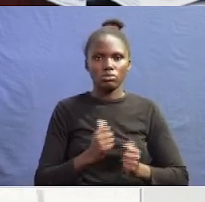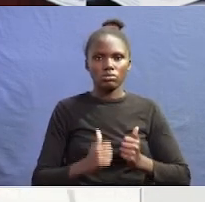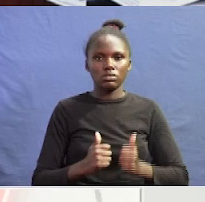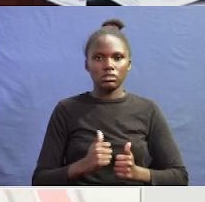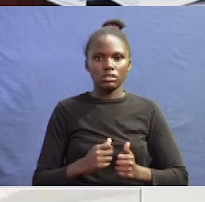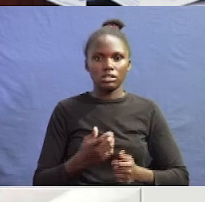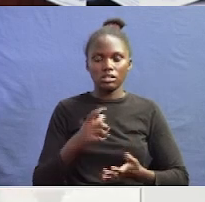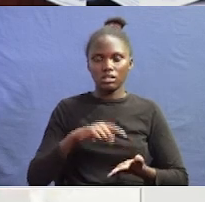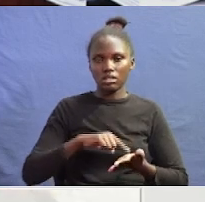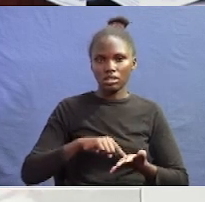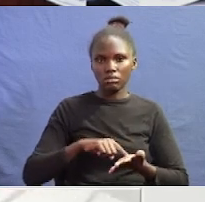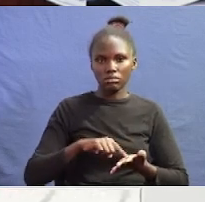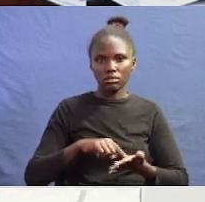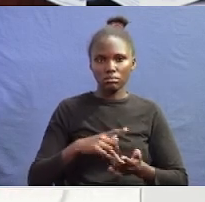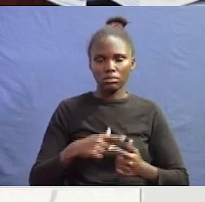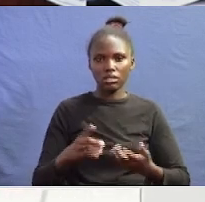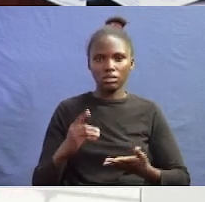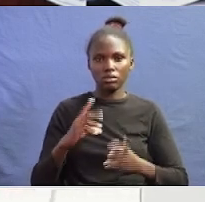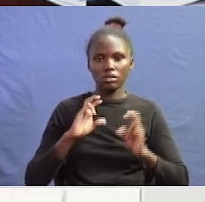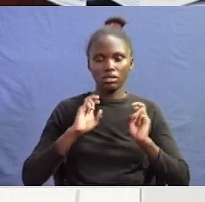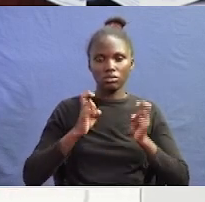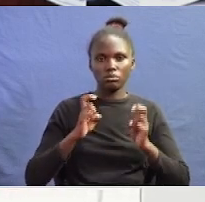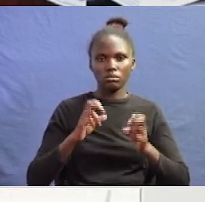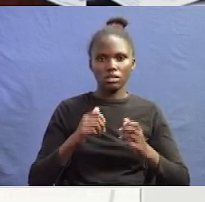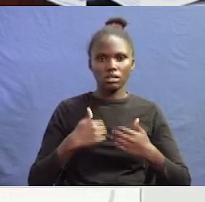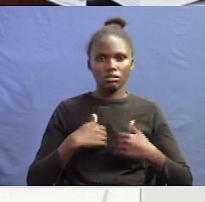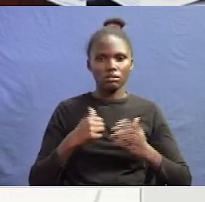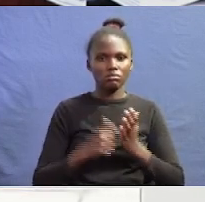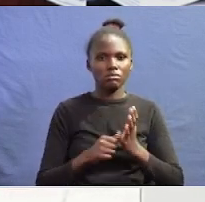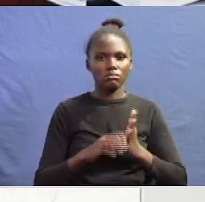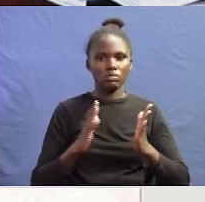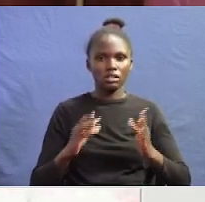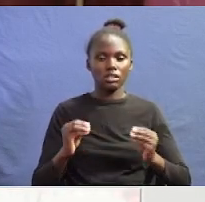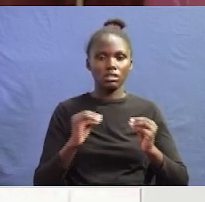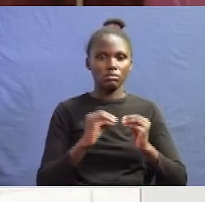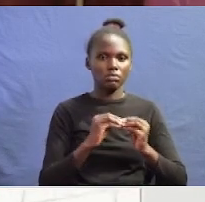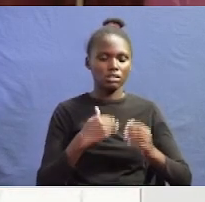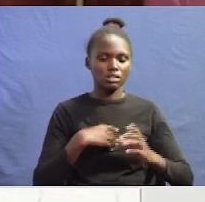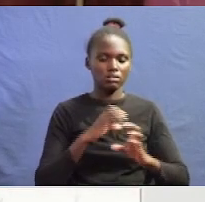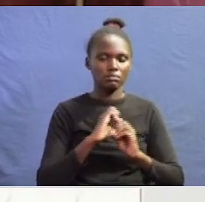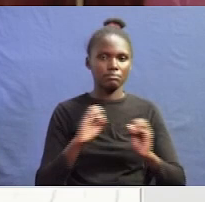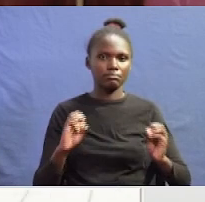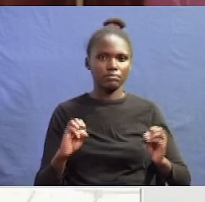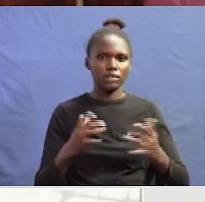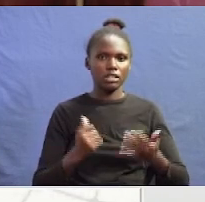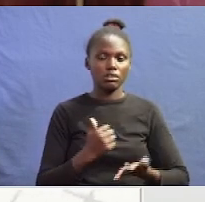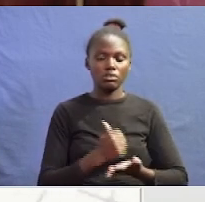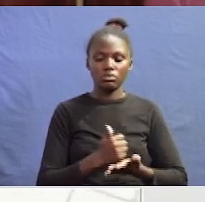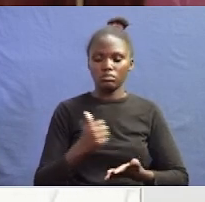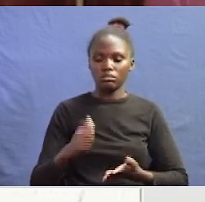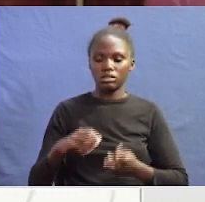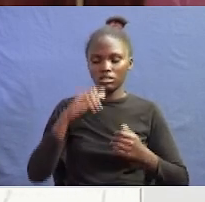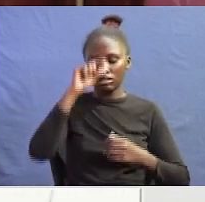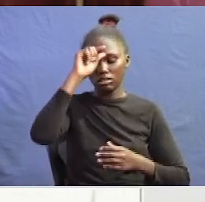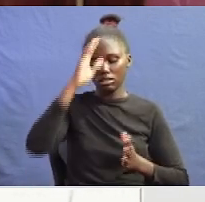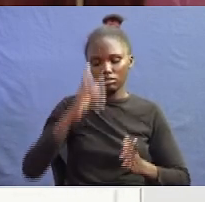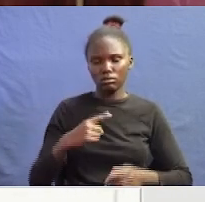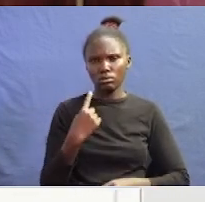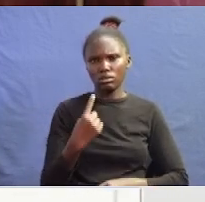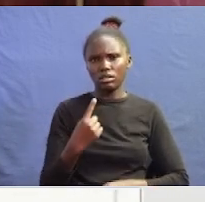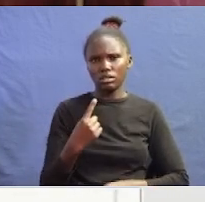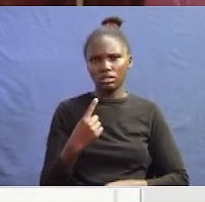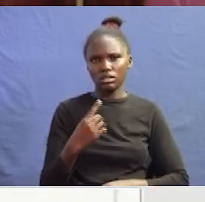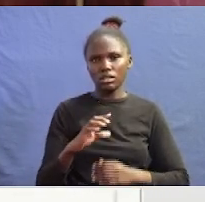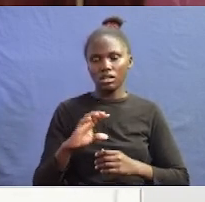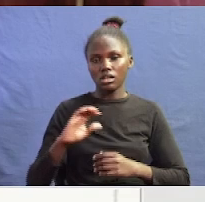poison as we are seeing. This motion is defective. There was no sitting of the county assembly. Need to impeach a governor. One count is